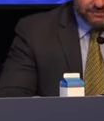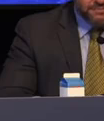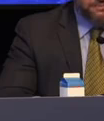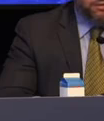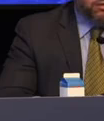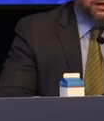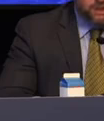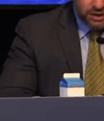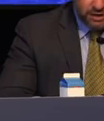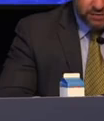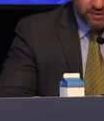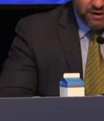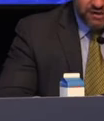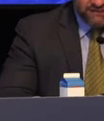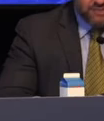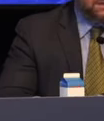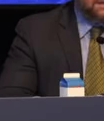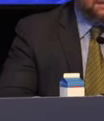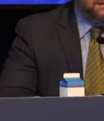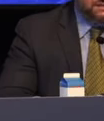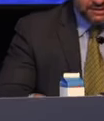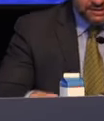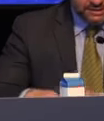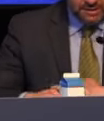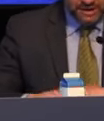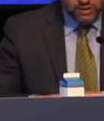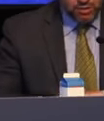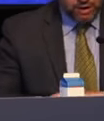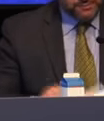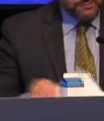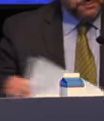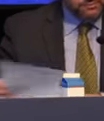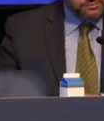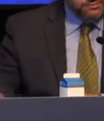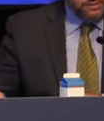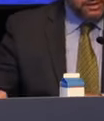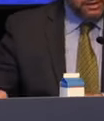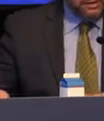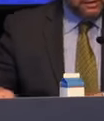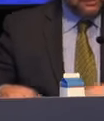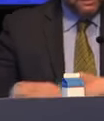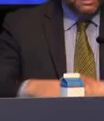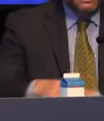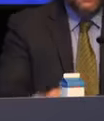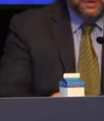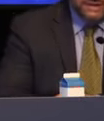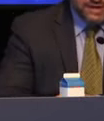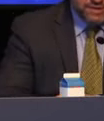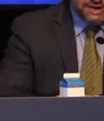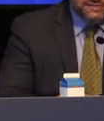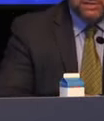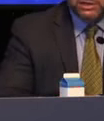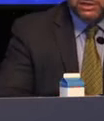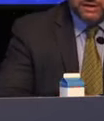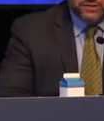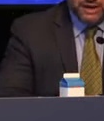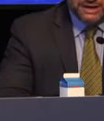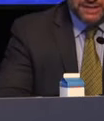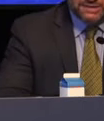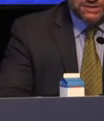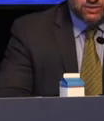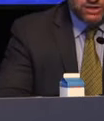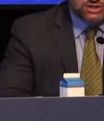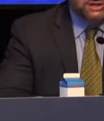benefits, but we're working hard to bring all available assistance to the many who are. The first comprehensive picture